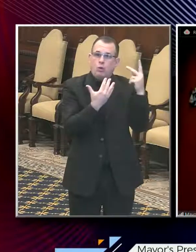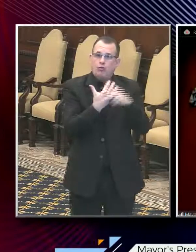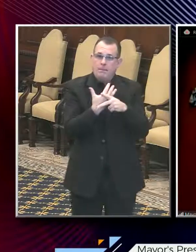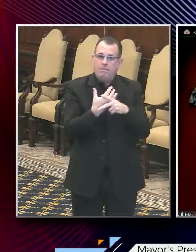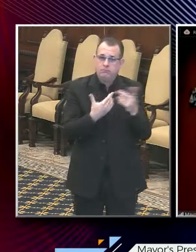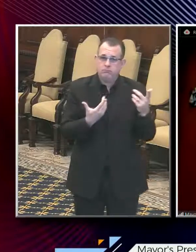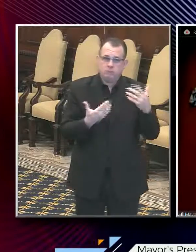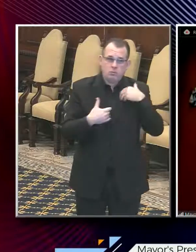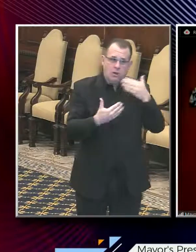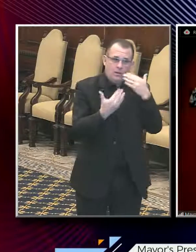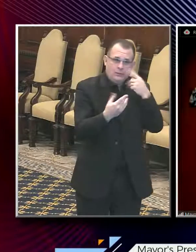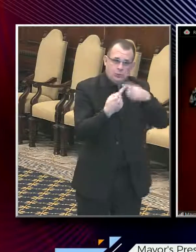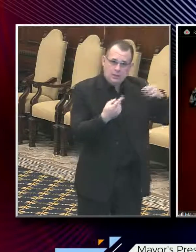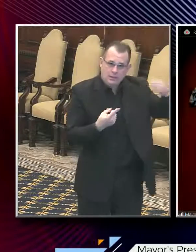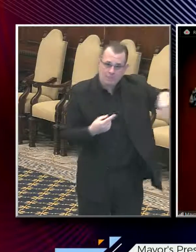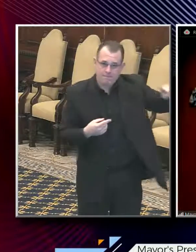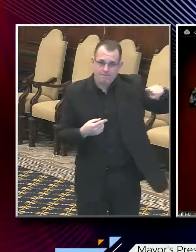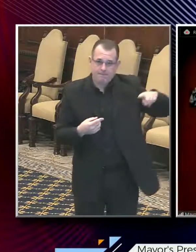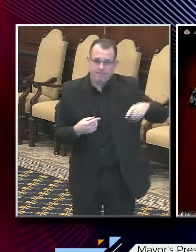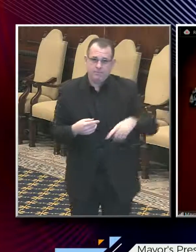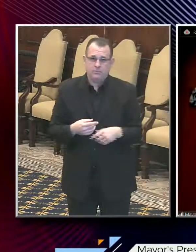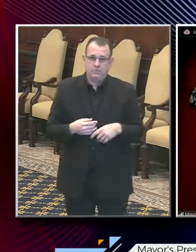number,